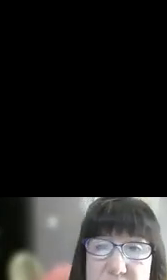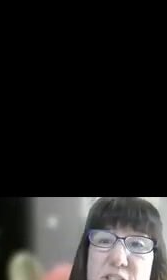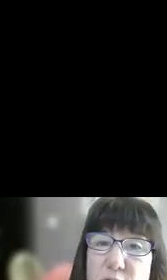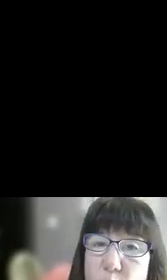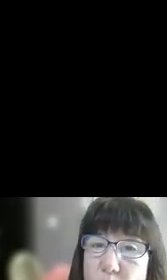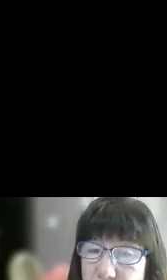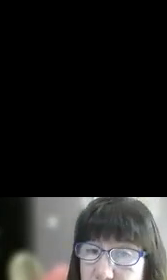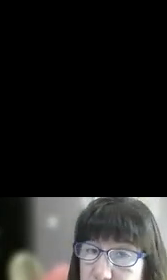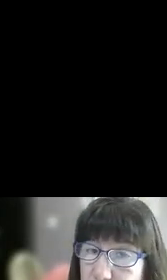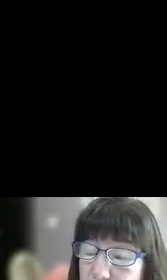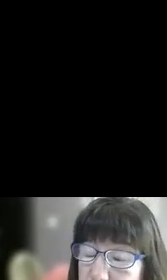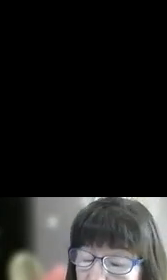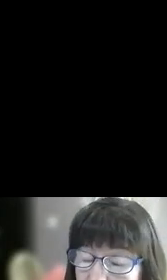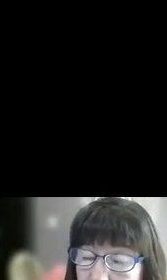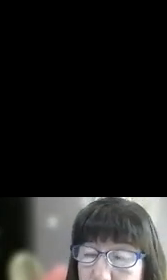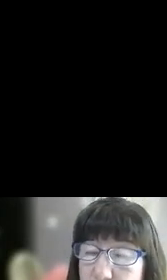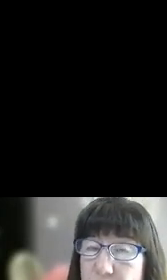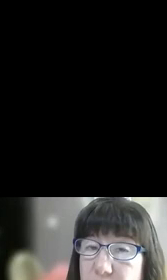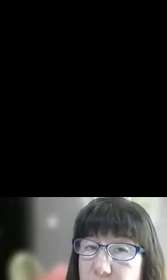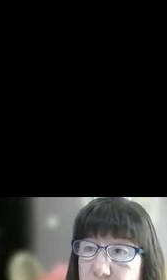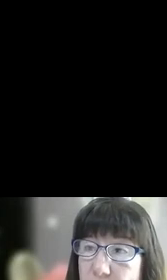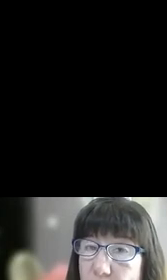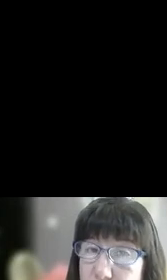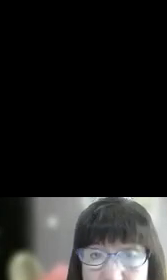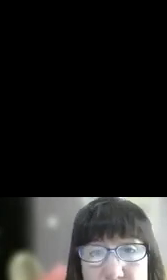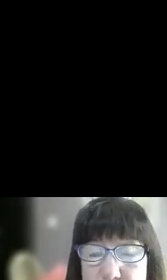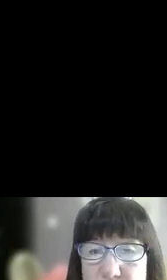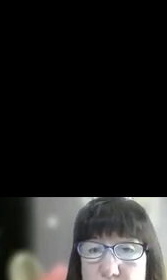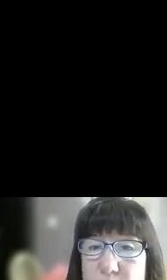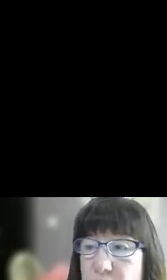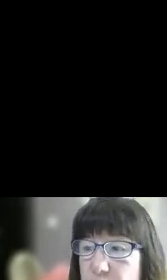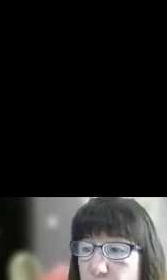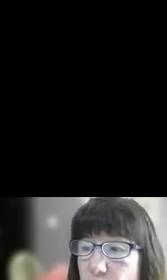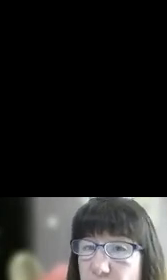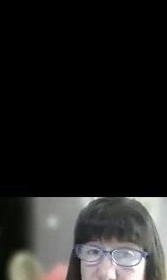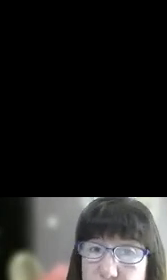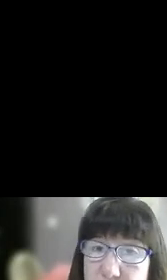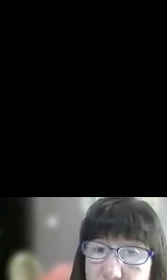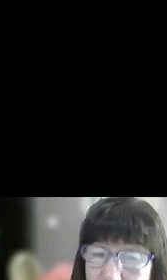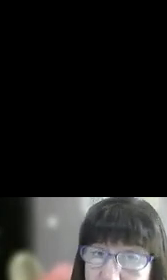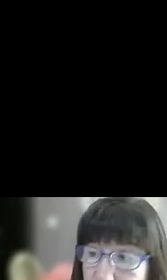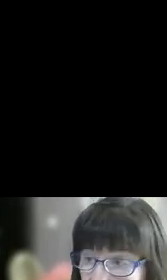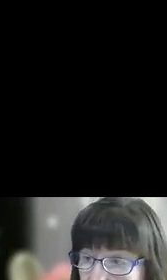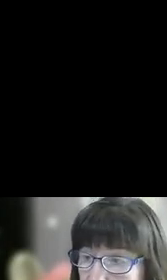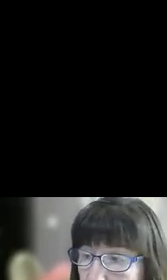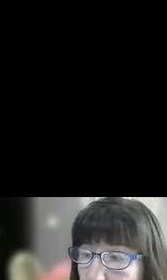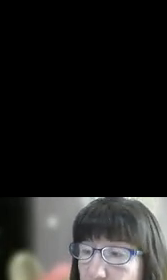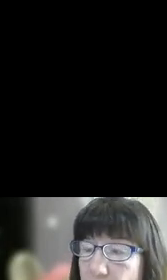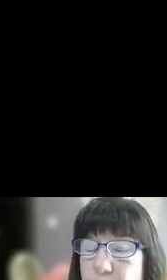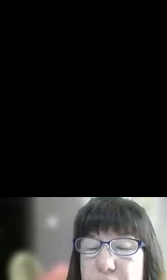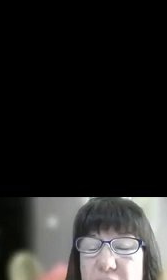to transition from one faculty to the other, a logical first step is to connect with an academic